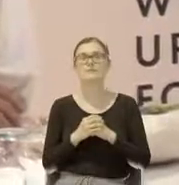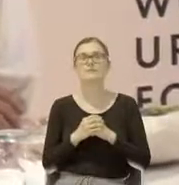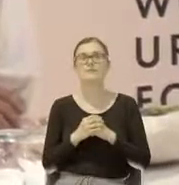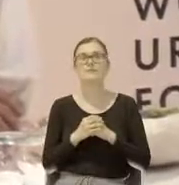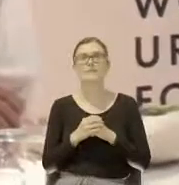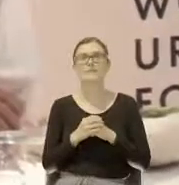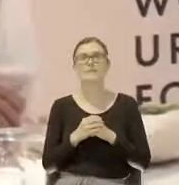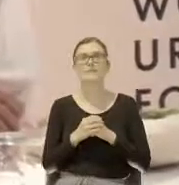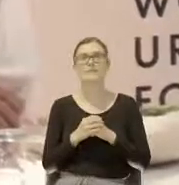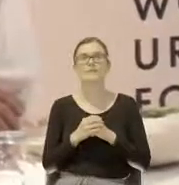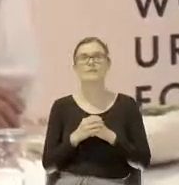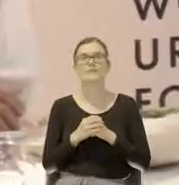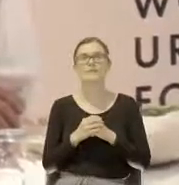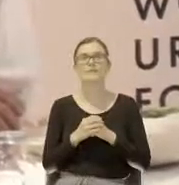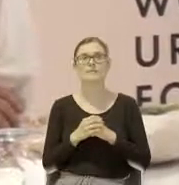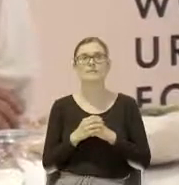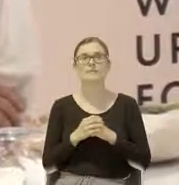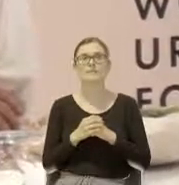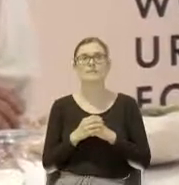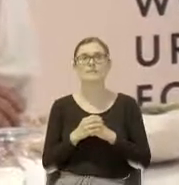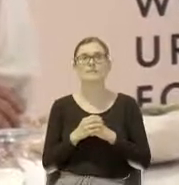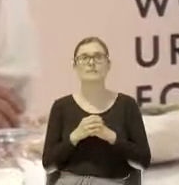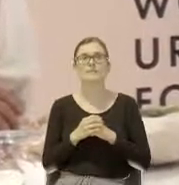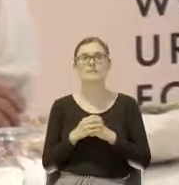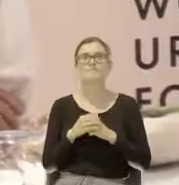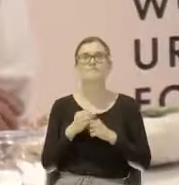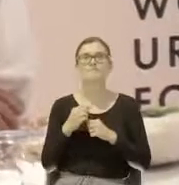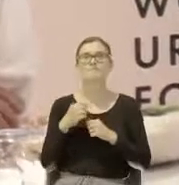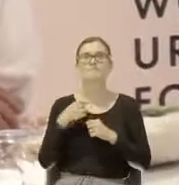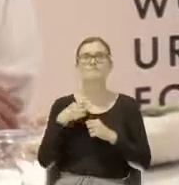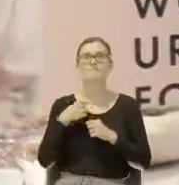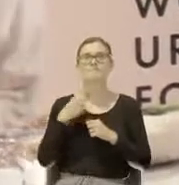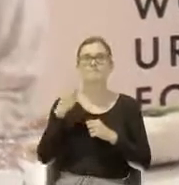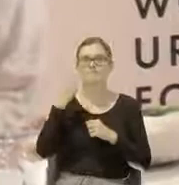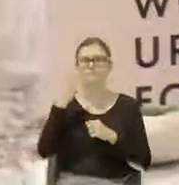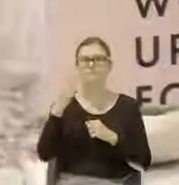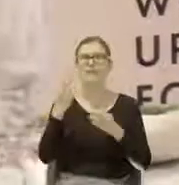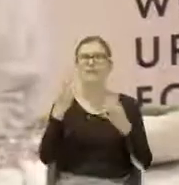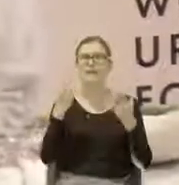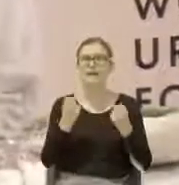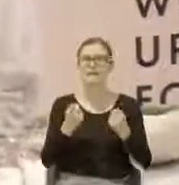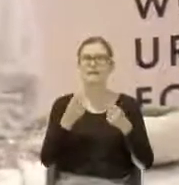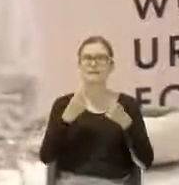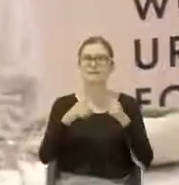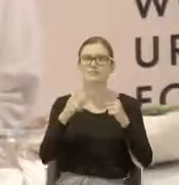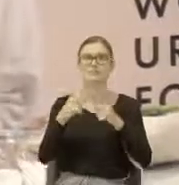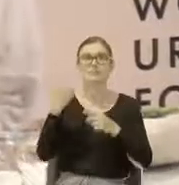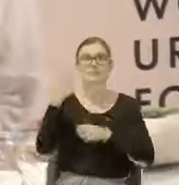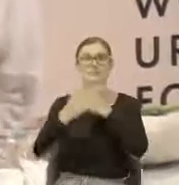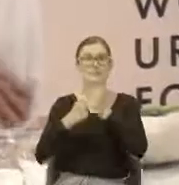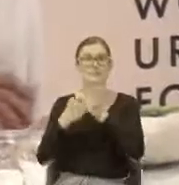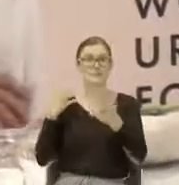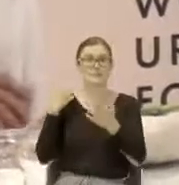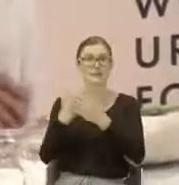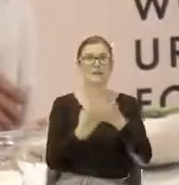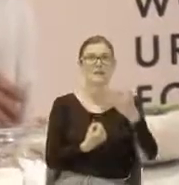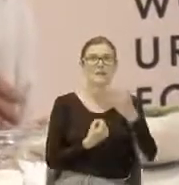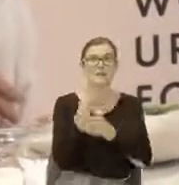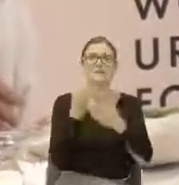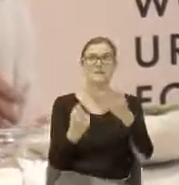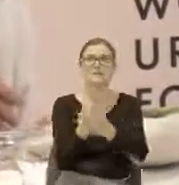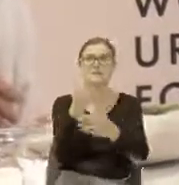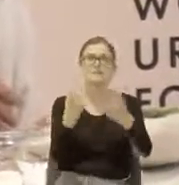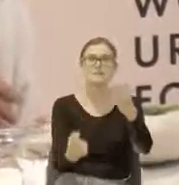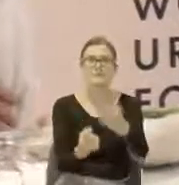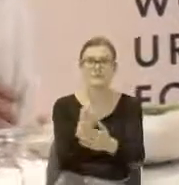of activities over the last 3 years that wouldn't have happened without that level of coordinated action. One